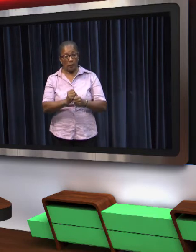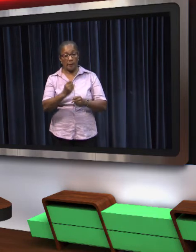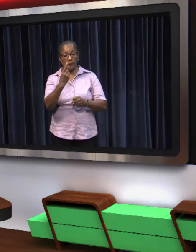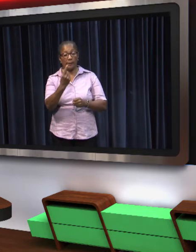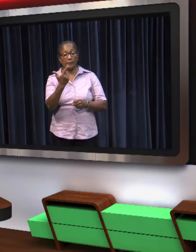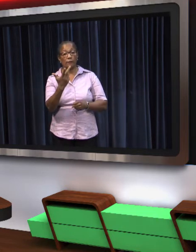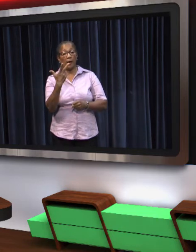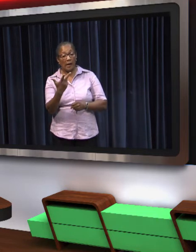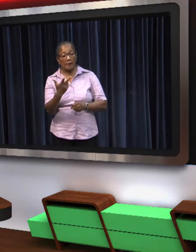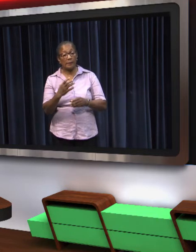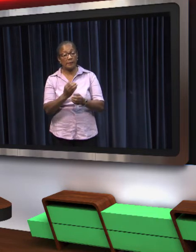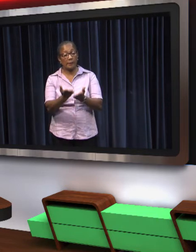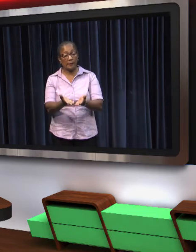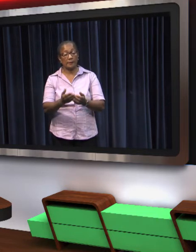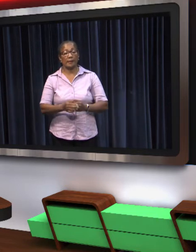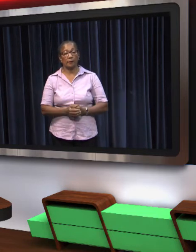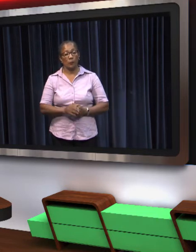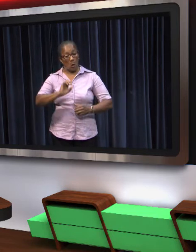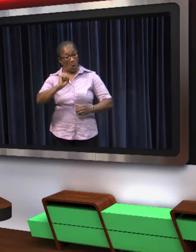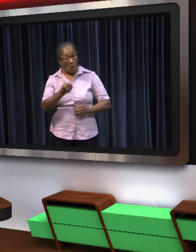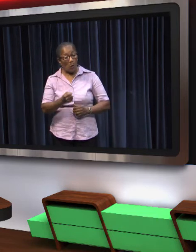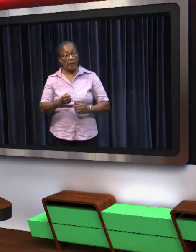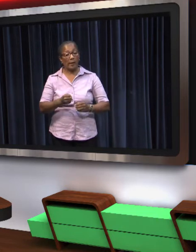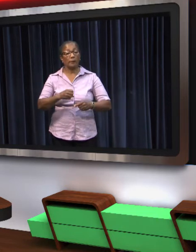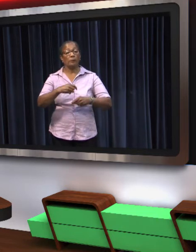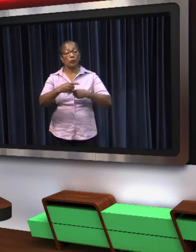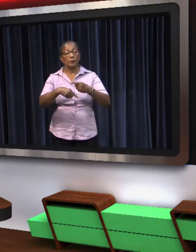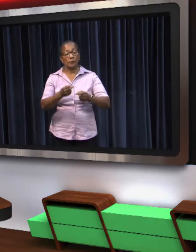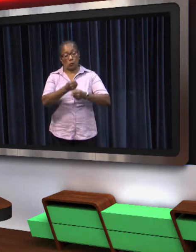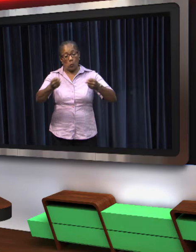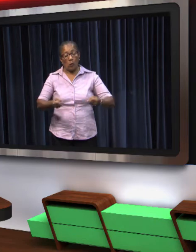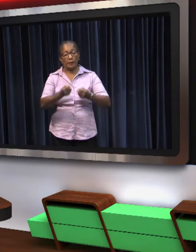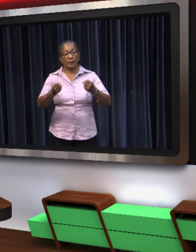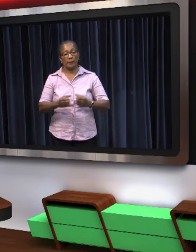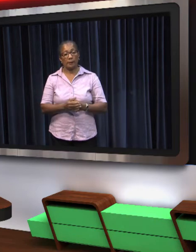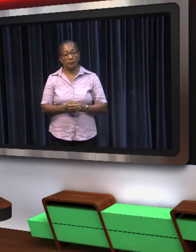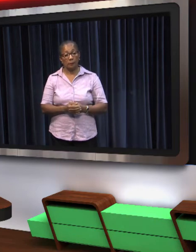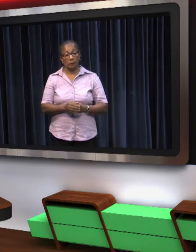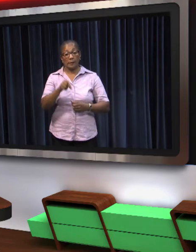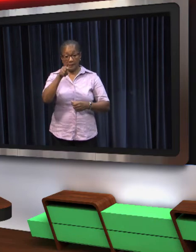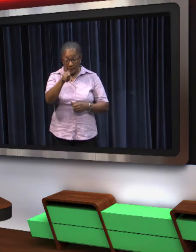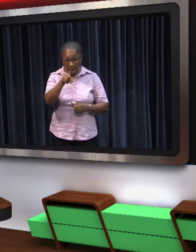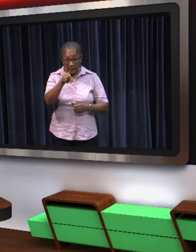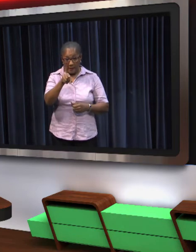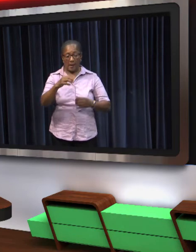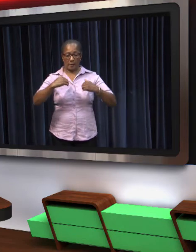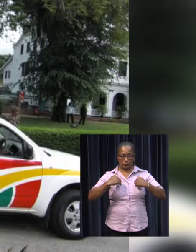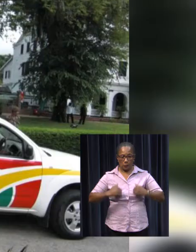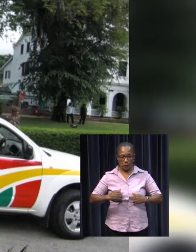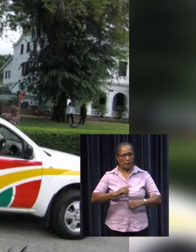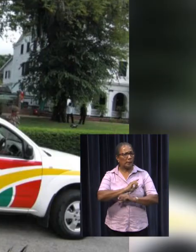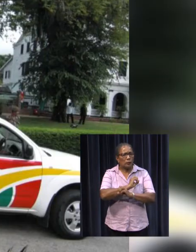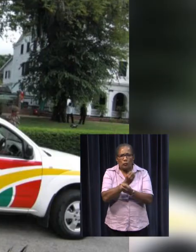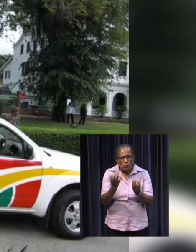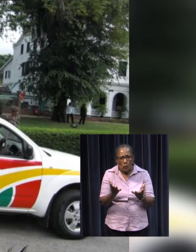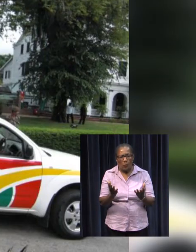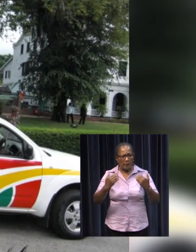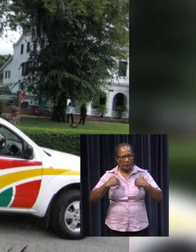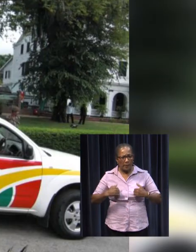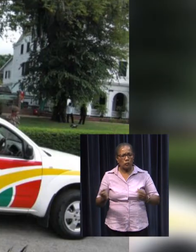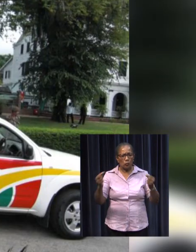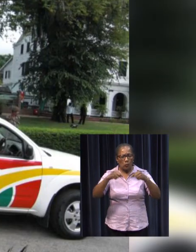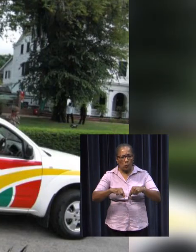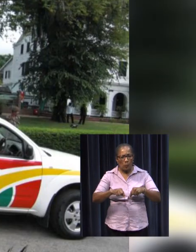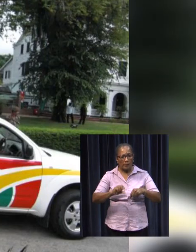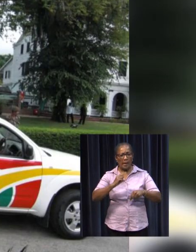sent after the hotline 178 is deployed to coordinate the process. Citizens should not let people into